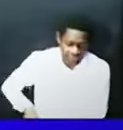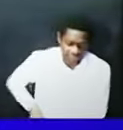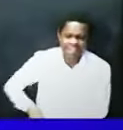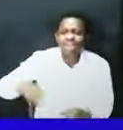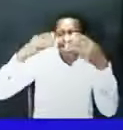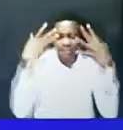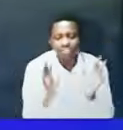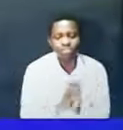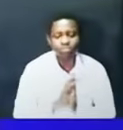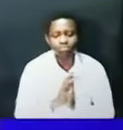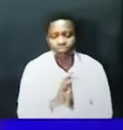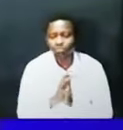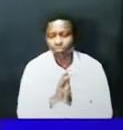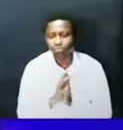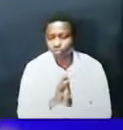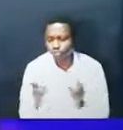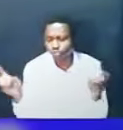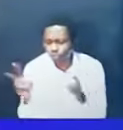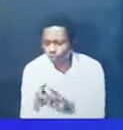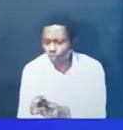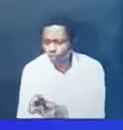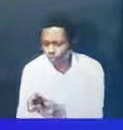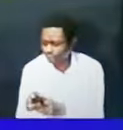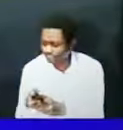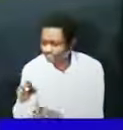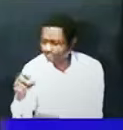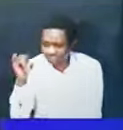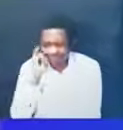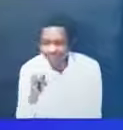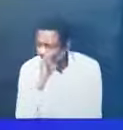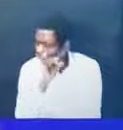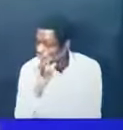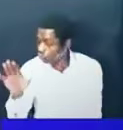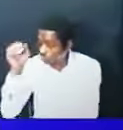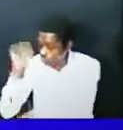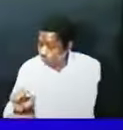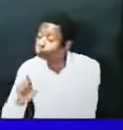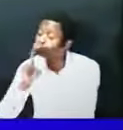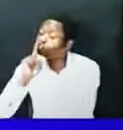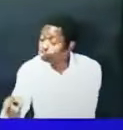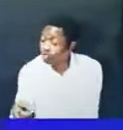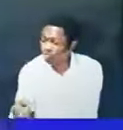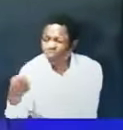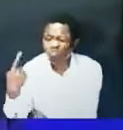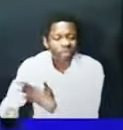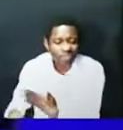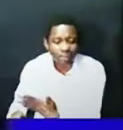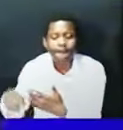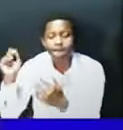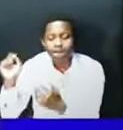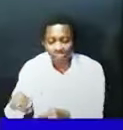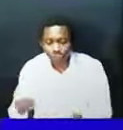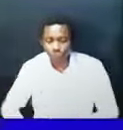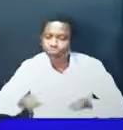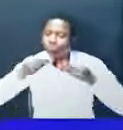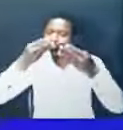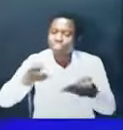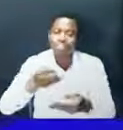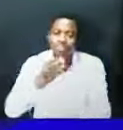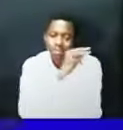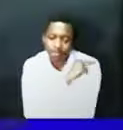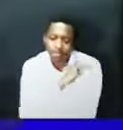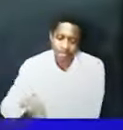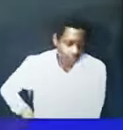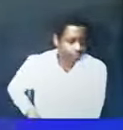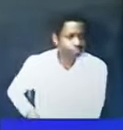da bi enye won anka won waje nkwa no won adwuma ne se wodi age nkwa no ebe ma. You see, Israel was a go between